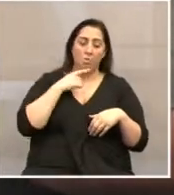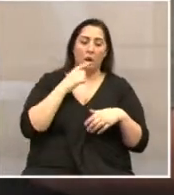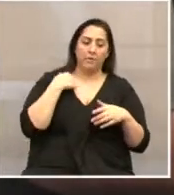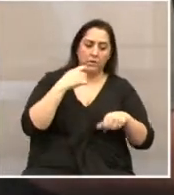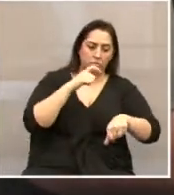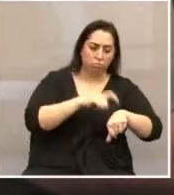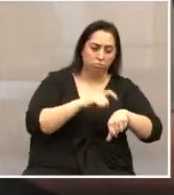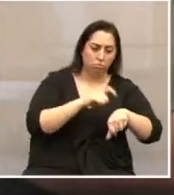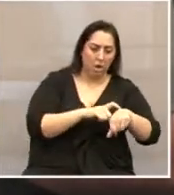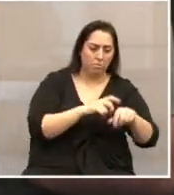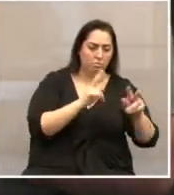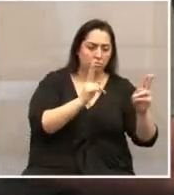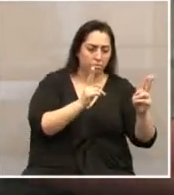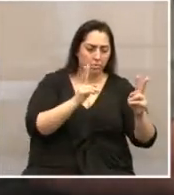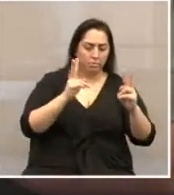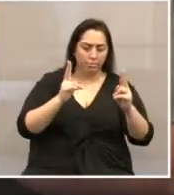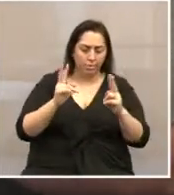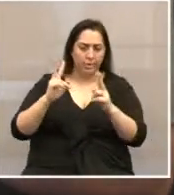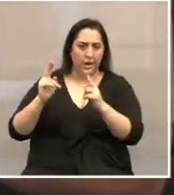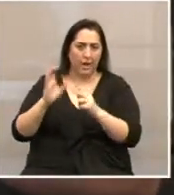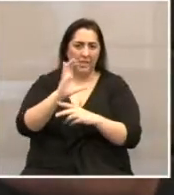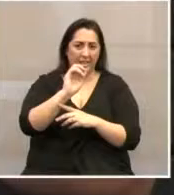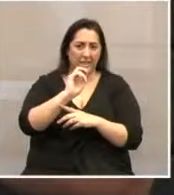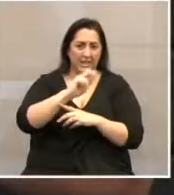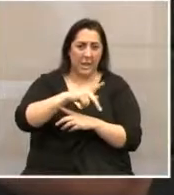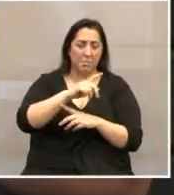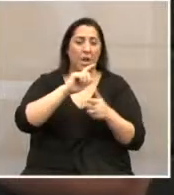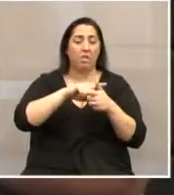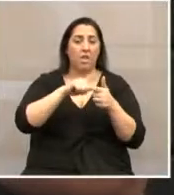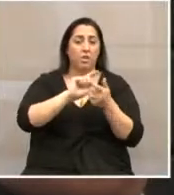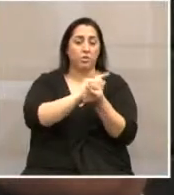English. You can find the report at